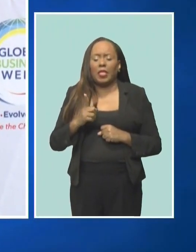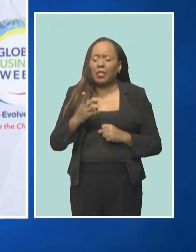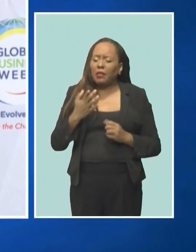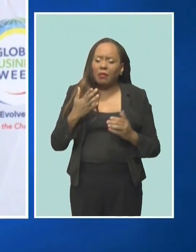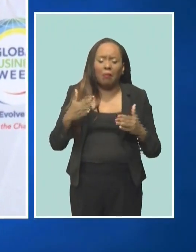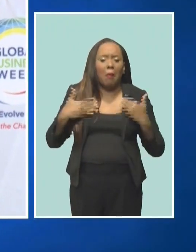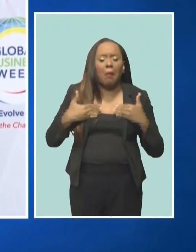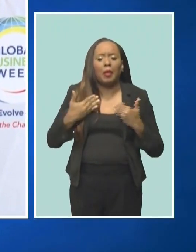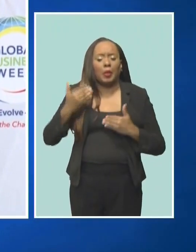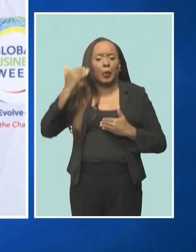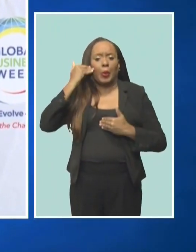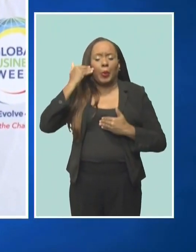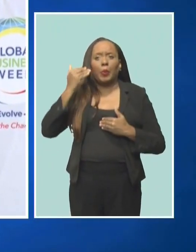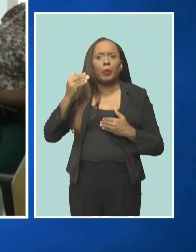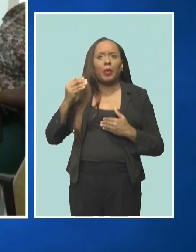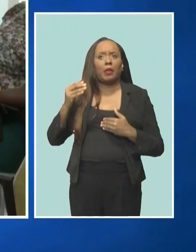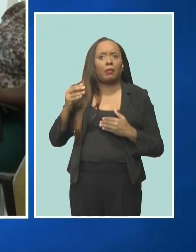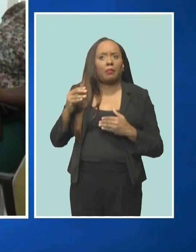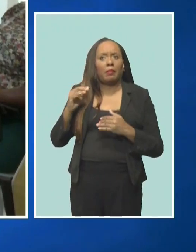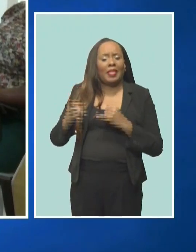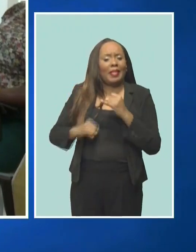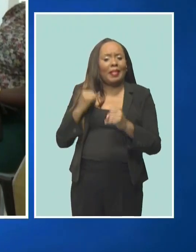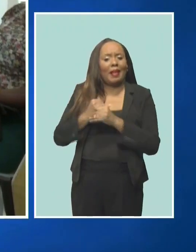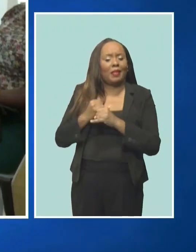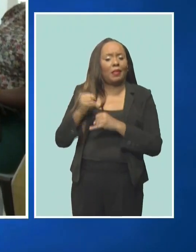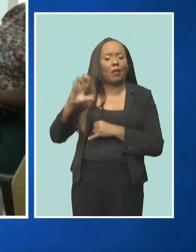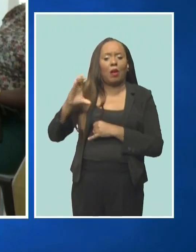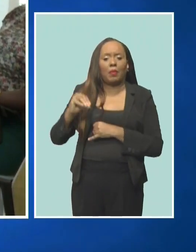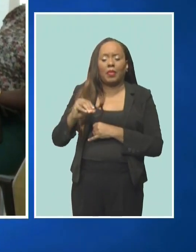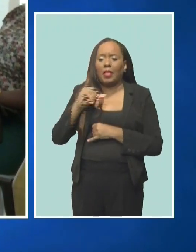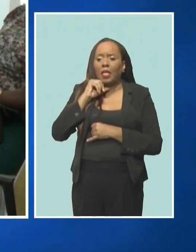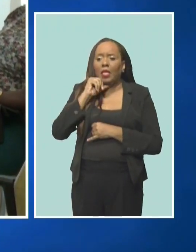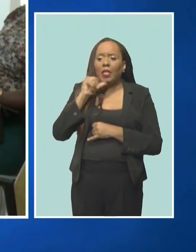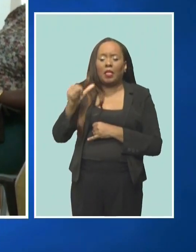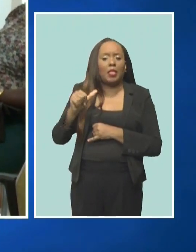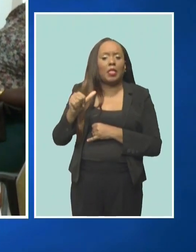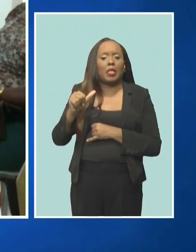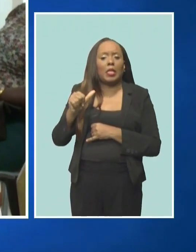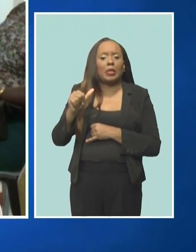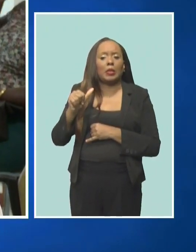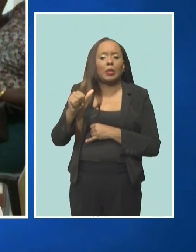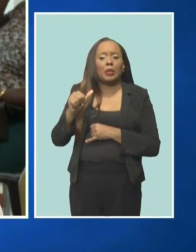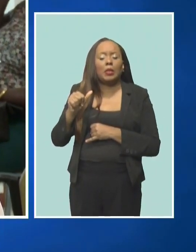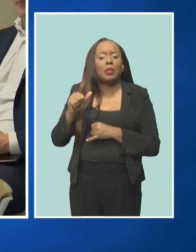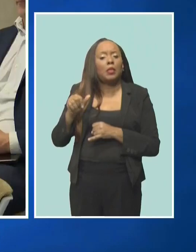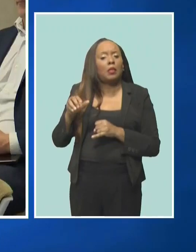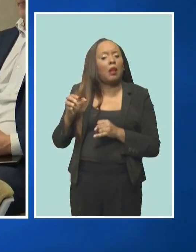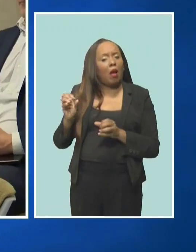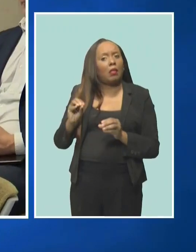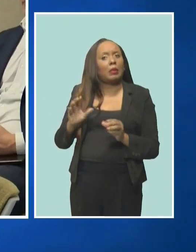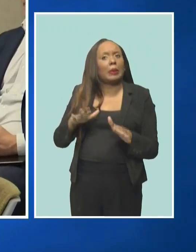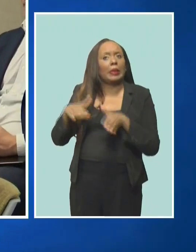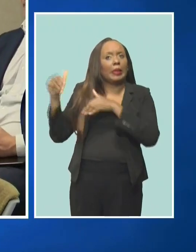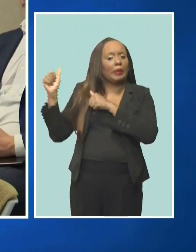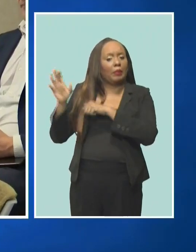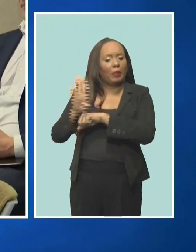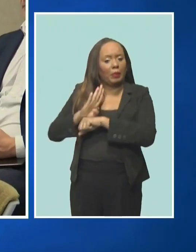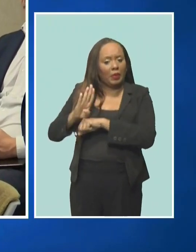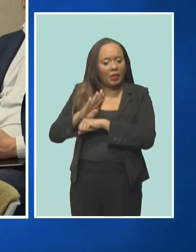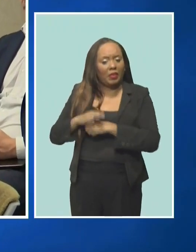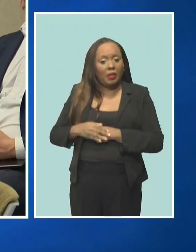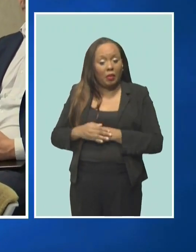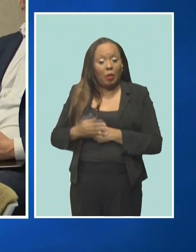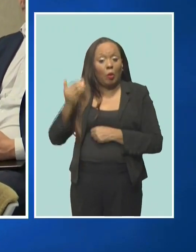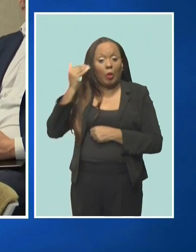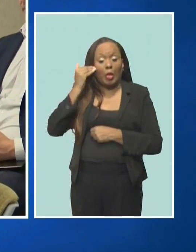of international companies from Barbados since the increase in the corporate tax rates took effect from January this year. He says,